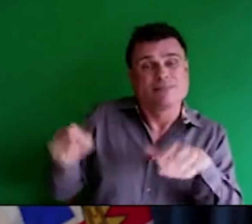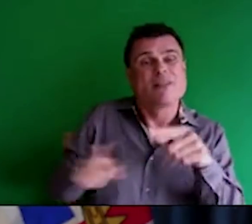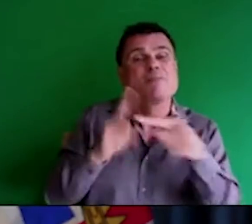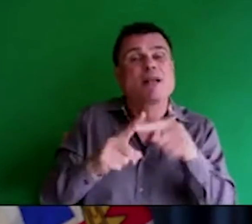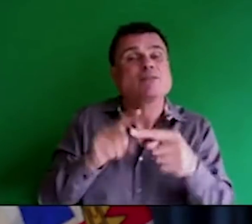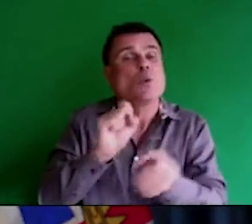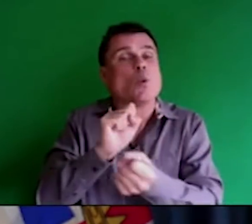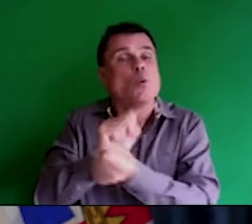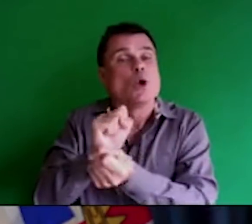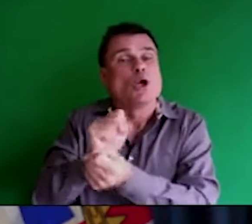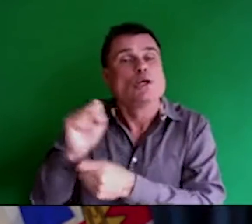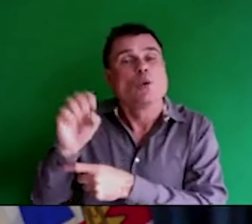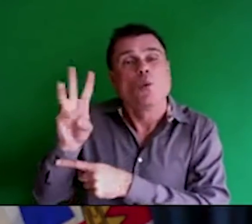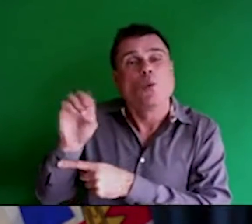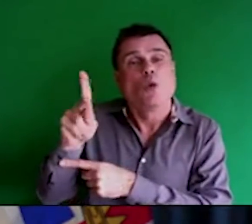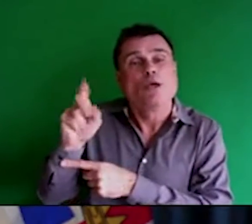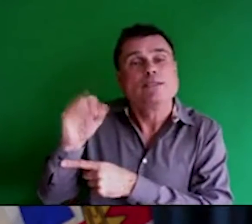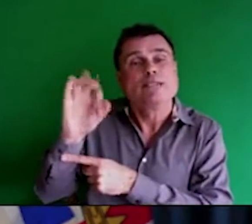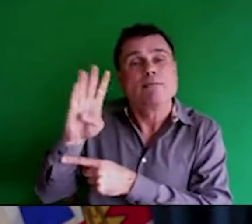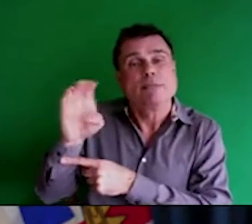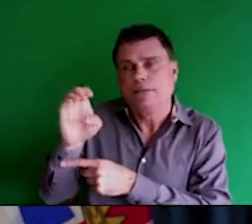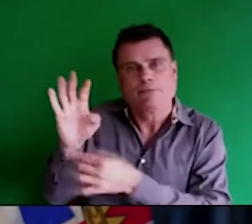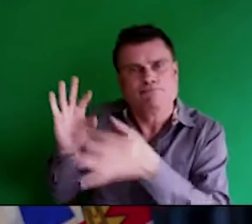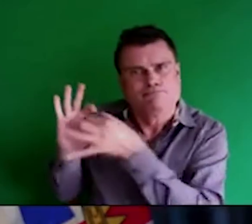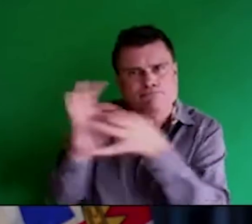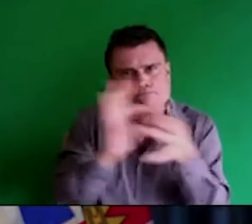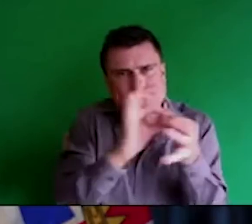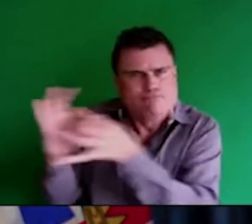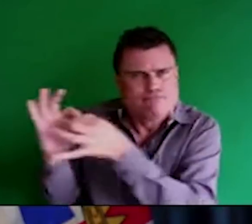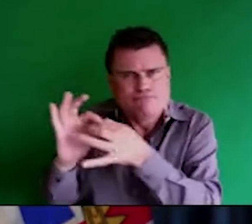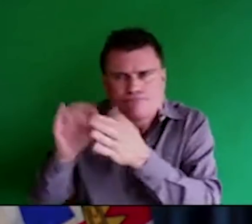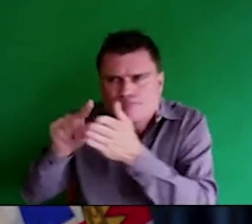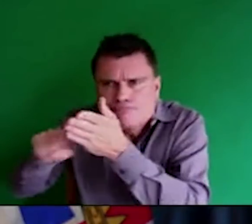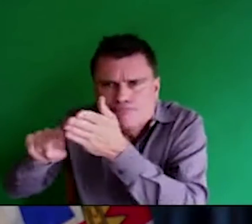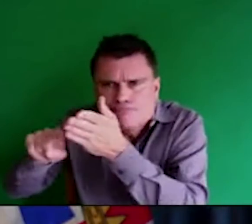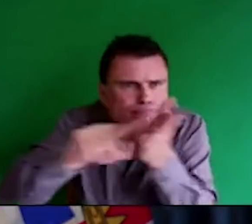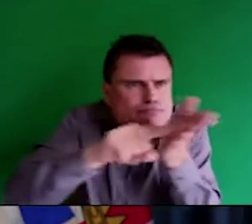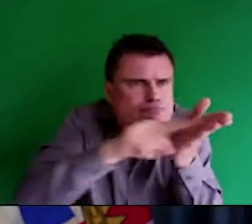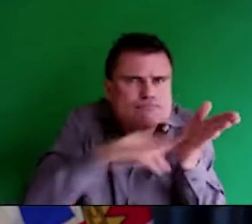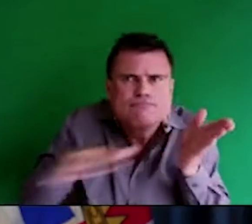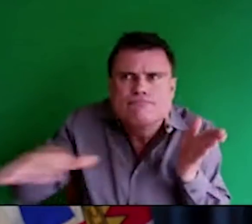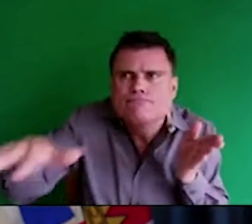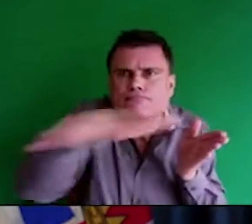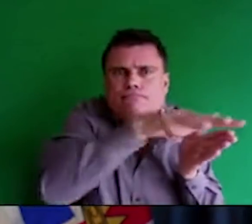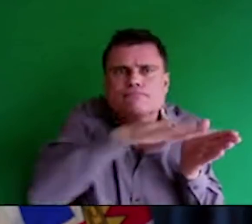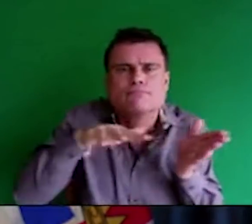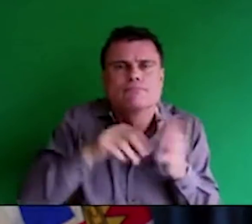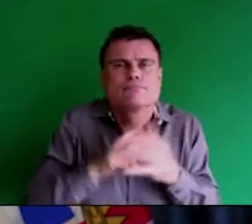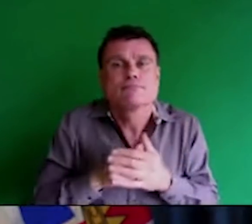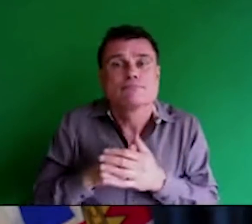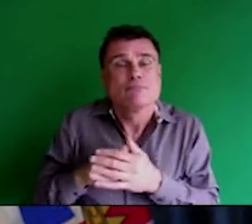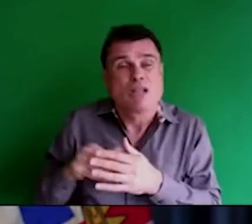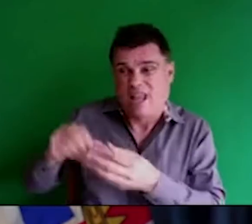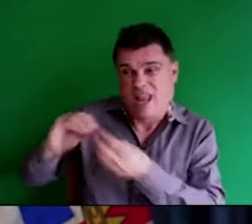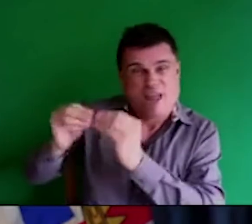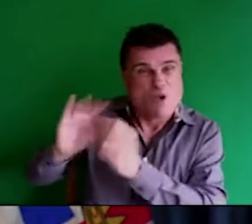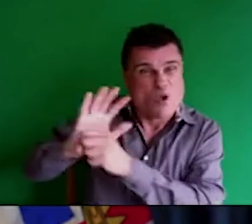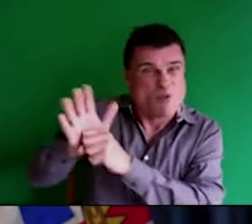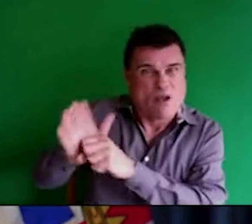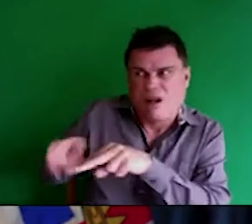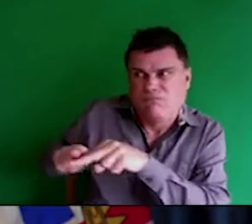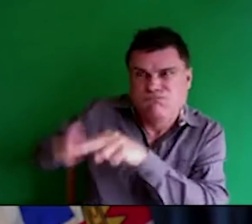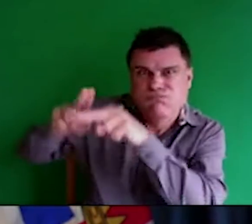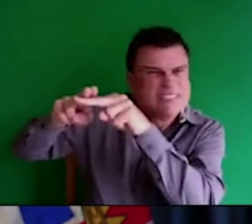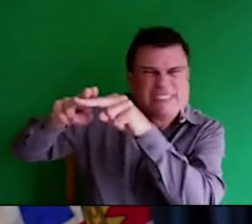how we're going to drive the curve down again. And we want to do that by keeping the economy open to the greatest extent possible, but it is going to